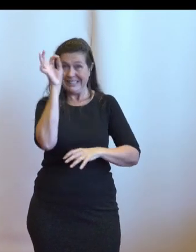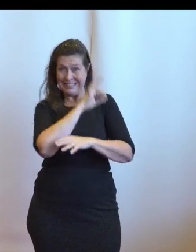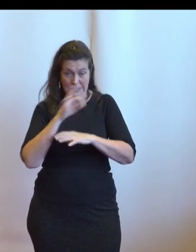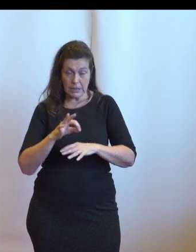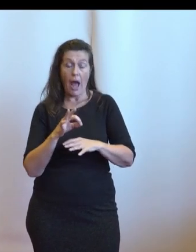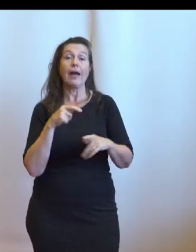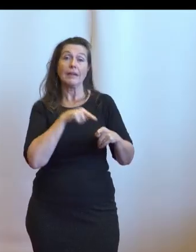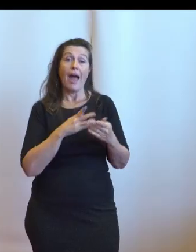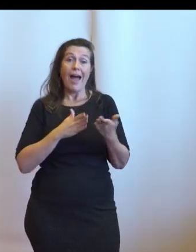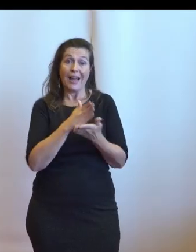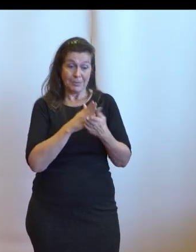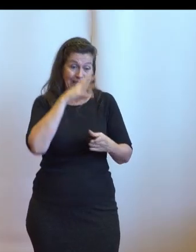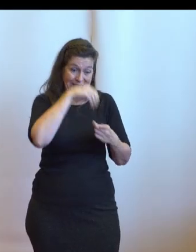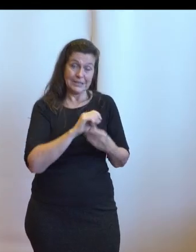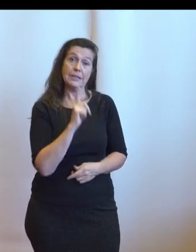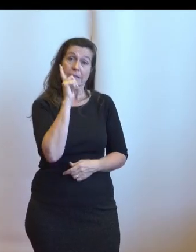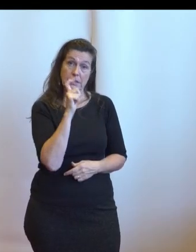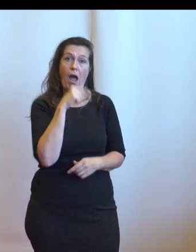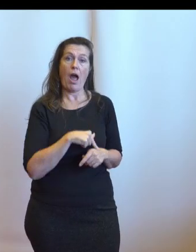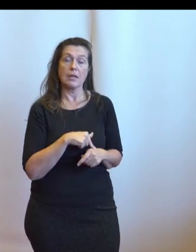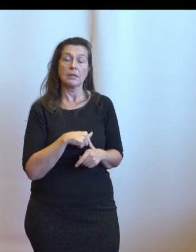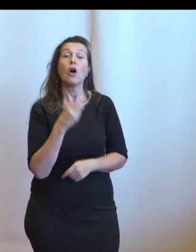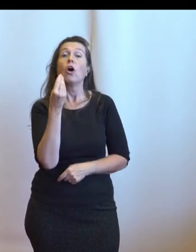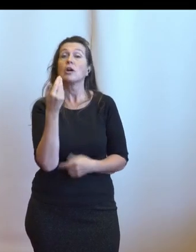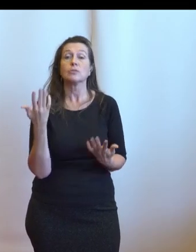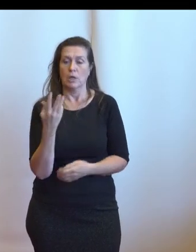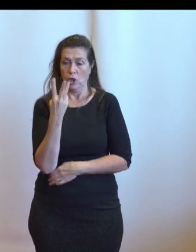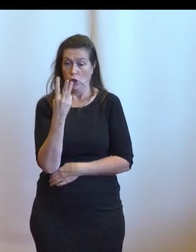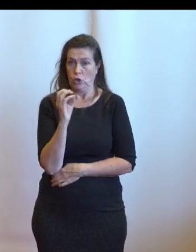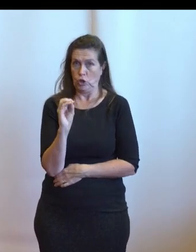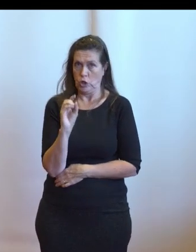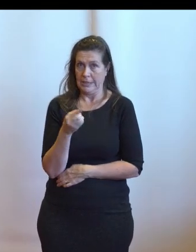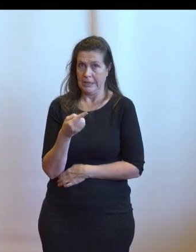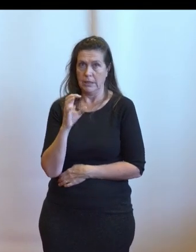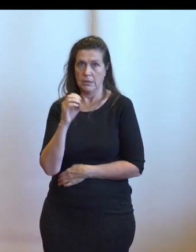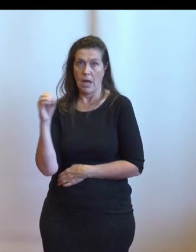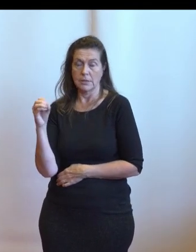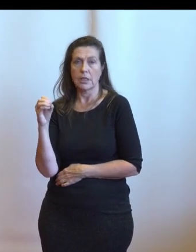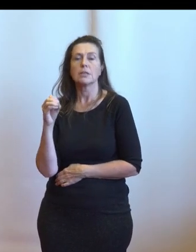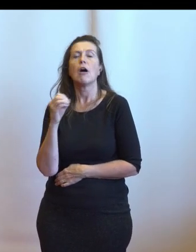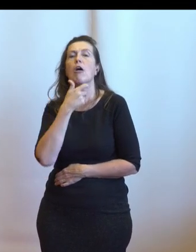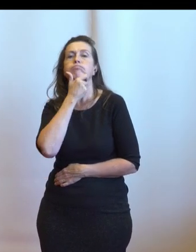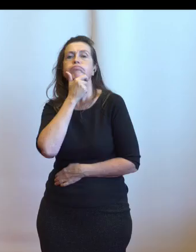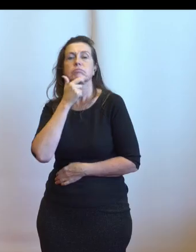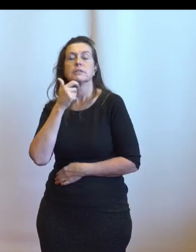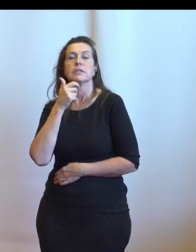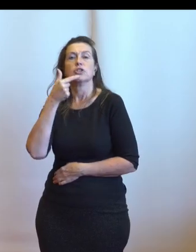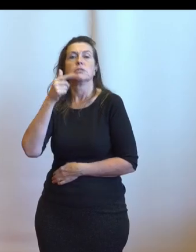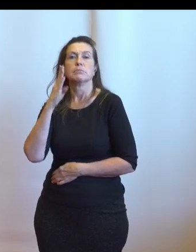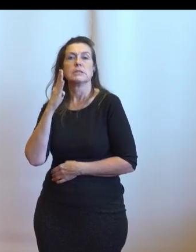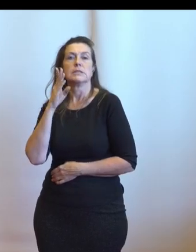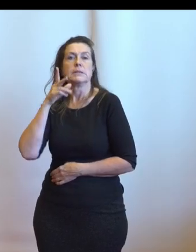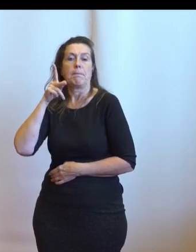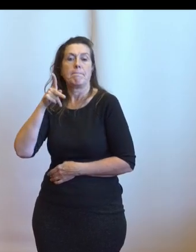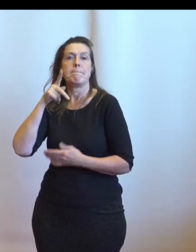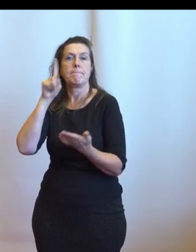in from the start. The cost of doing that was around £30,000, mainly from consultancy fees, if I'm really honest, and the cost of doing